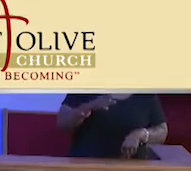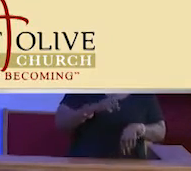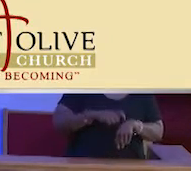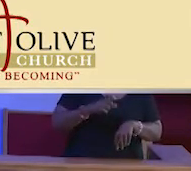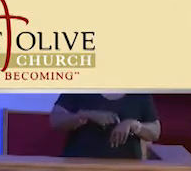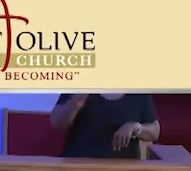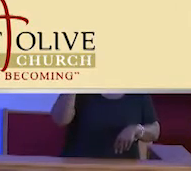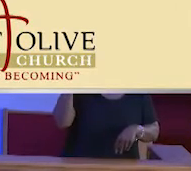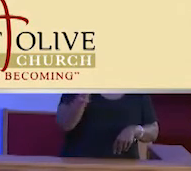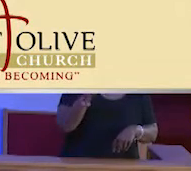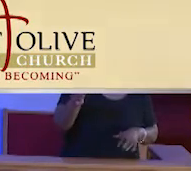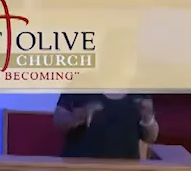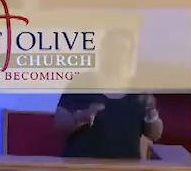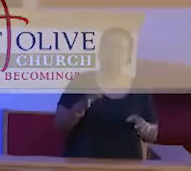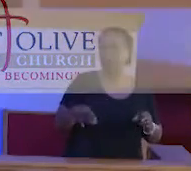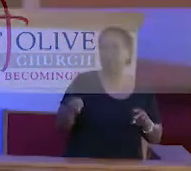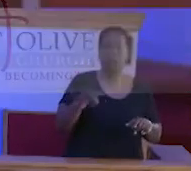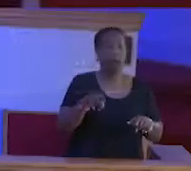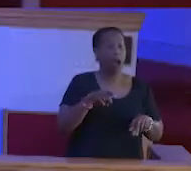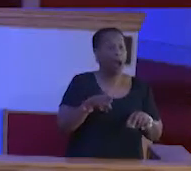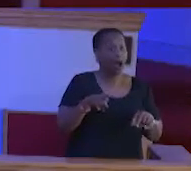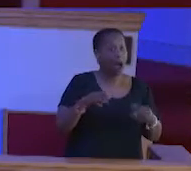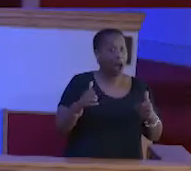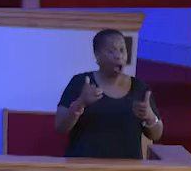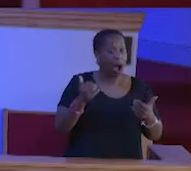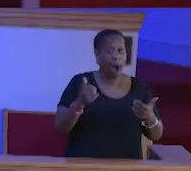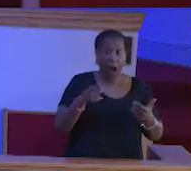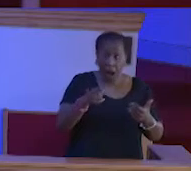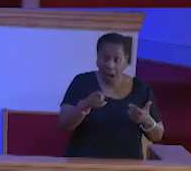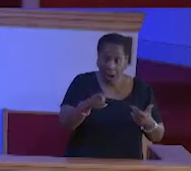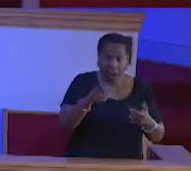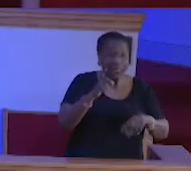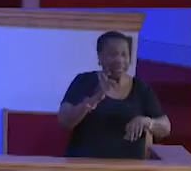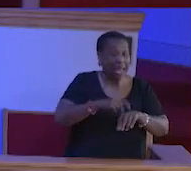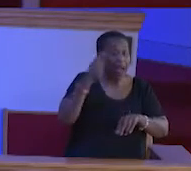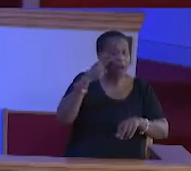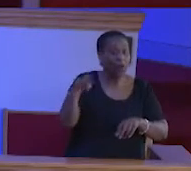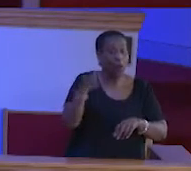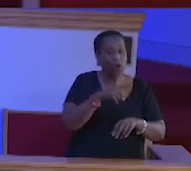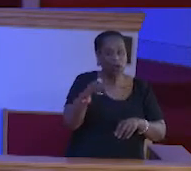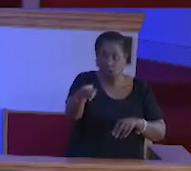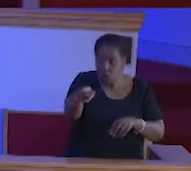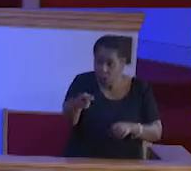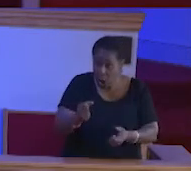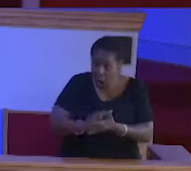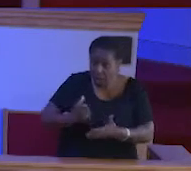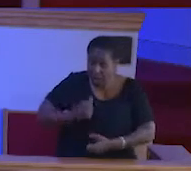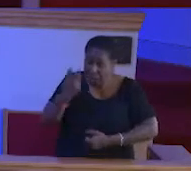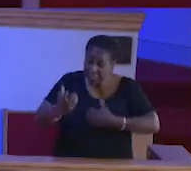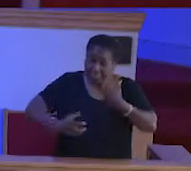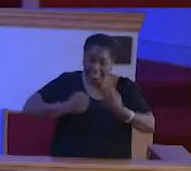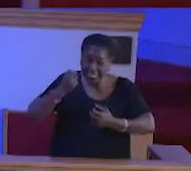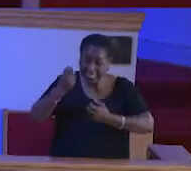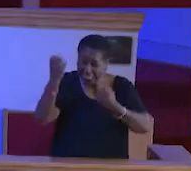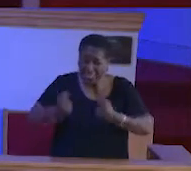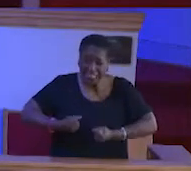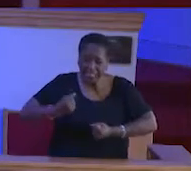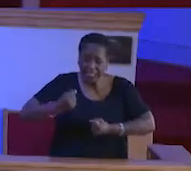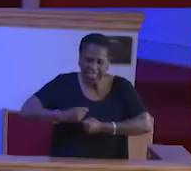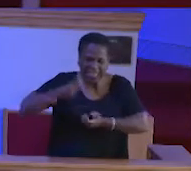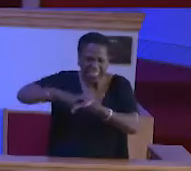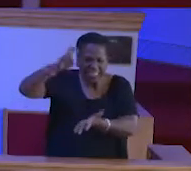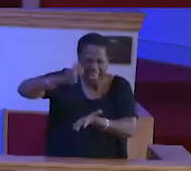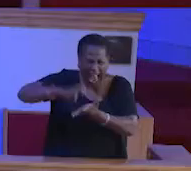for you to be judgmental. But that's the time that when they start shouting for their breakthrough,